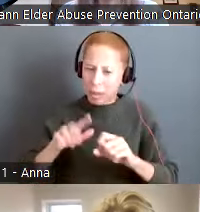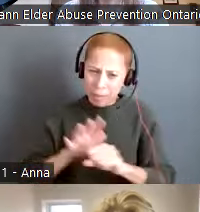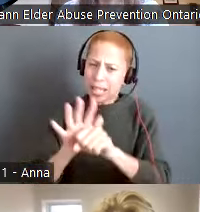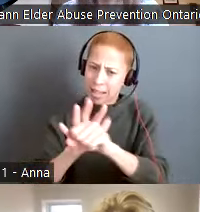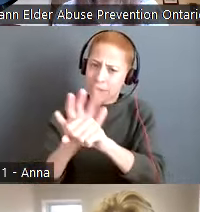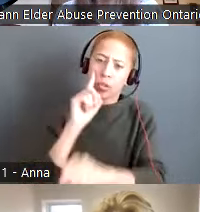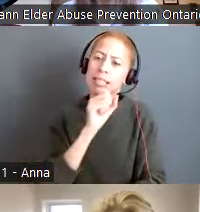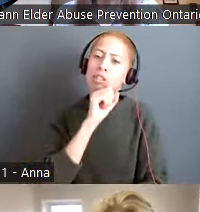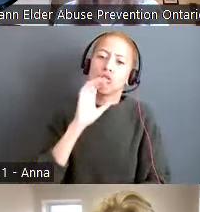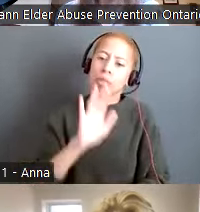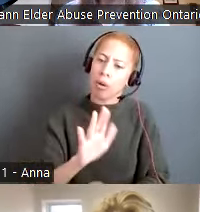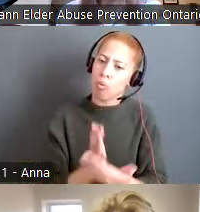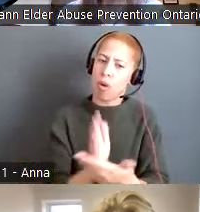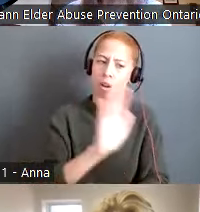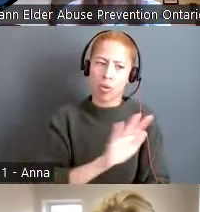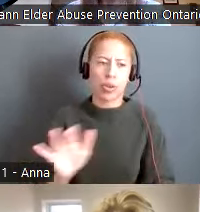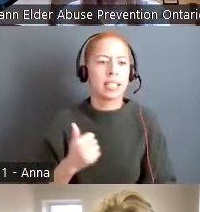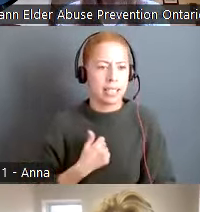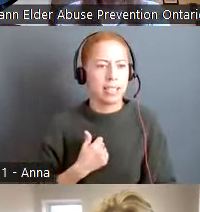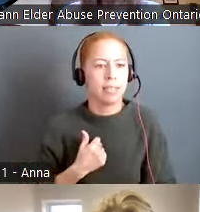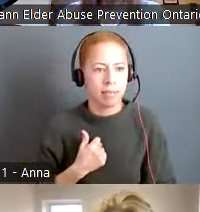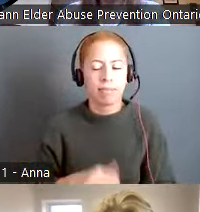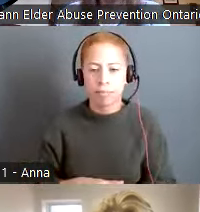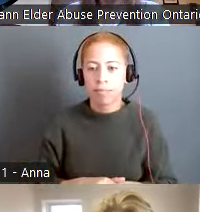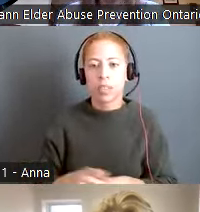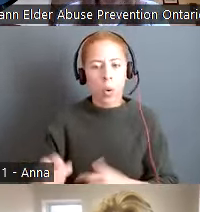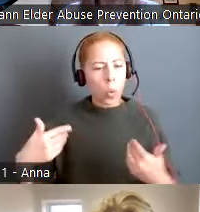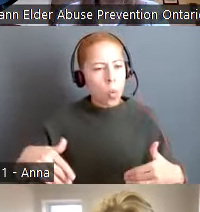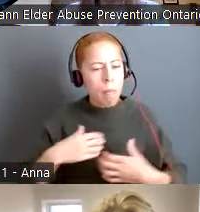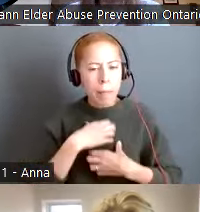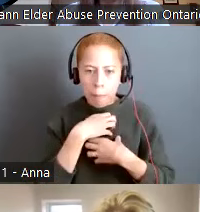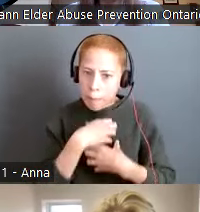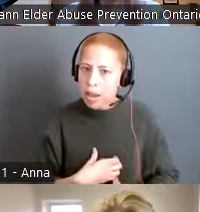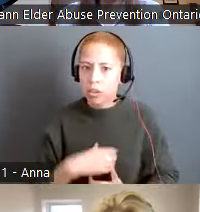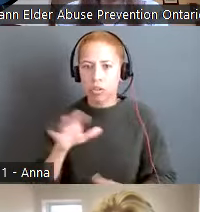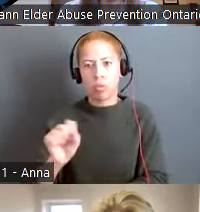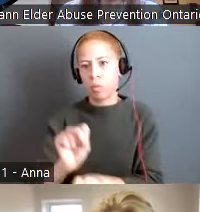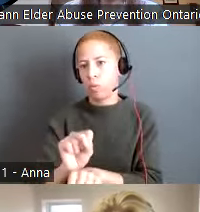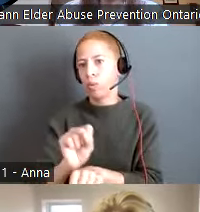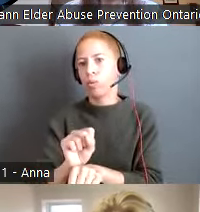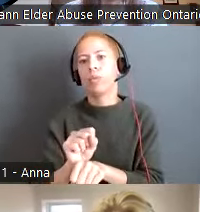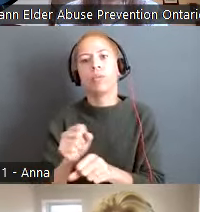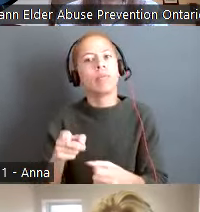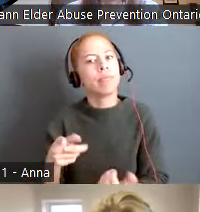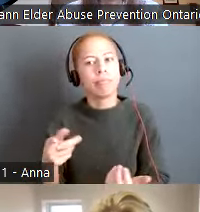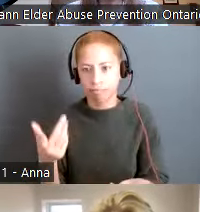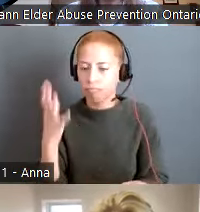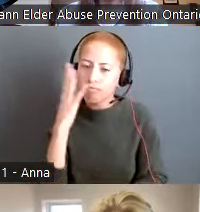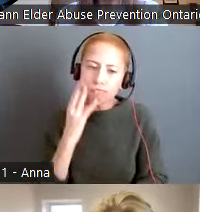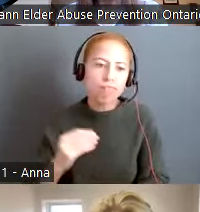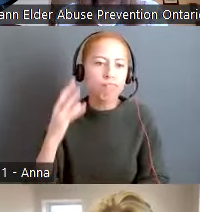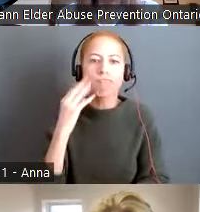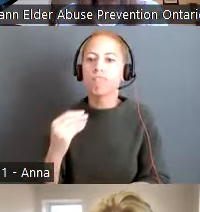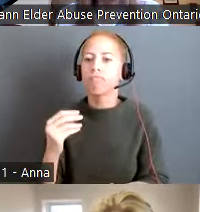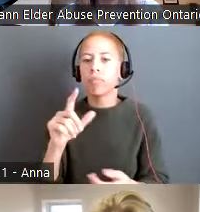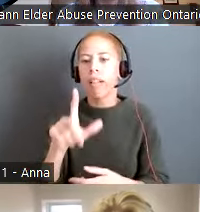seniors' rights across this country. She's very passionate about the work that she does. She's got a lot of work and experience in long-term care